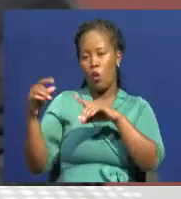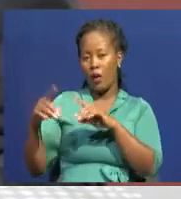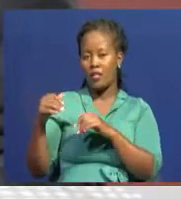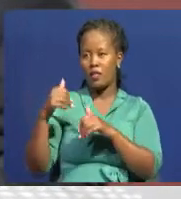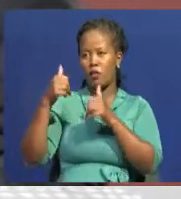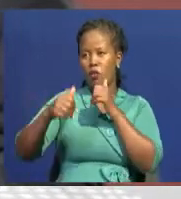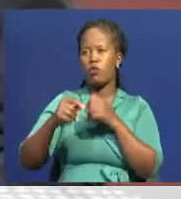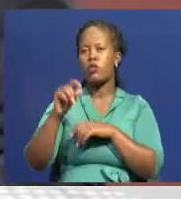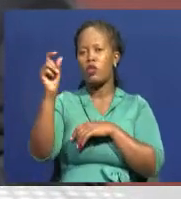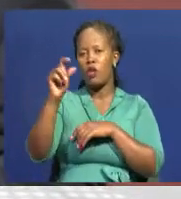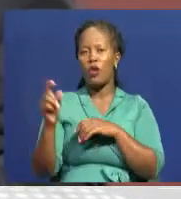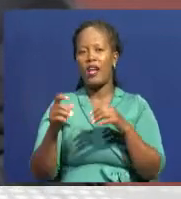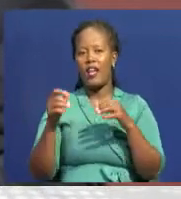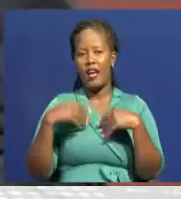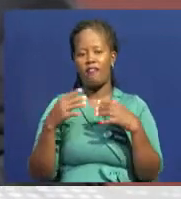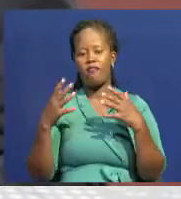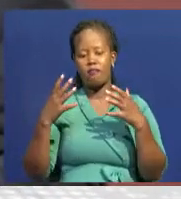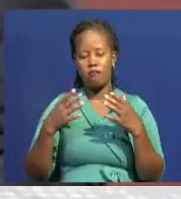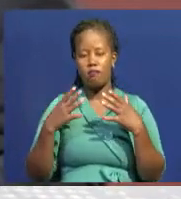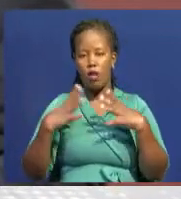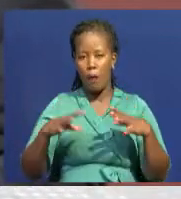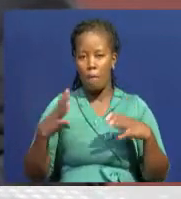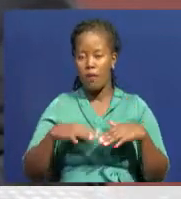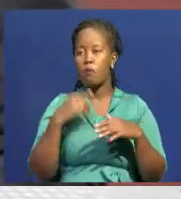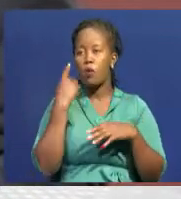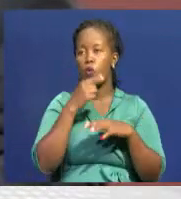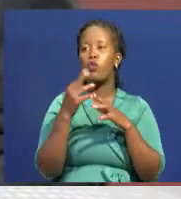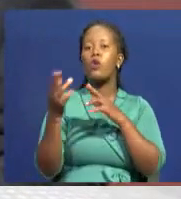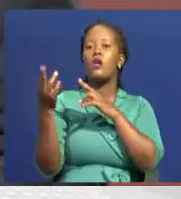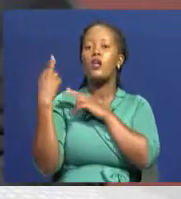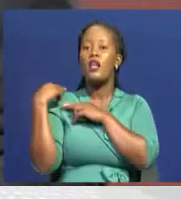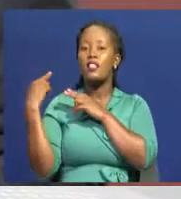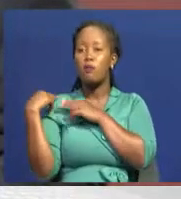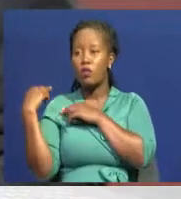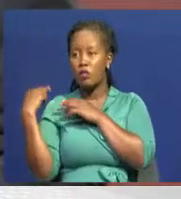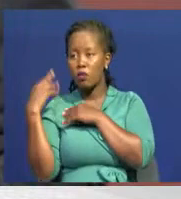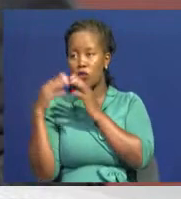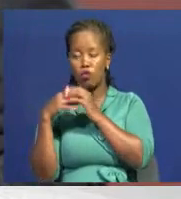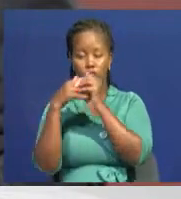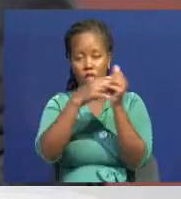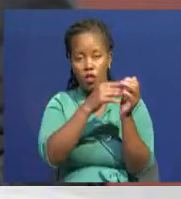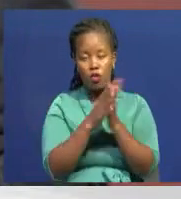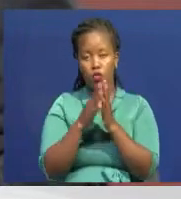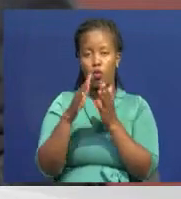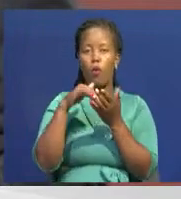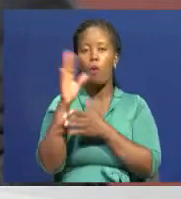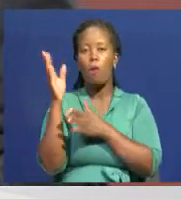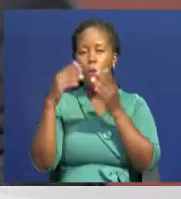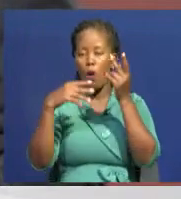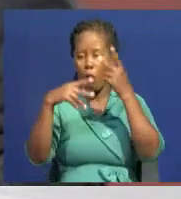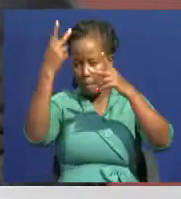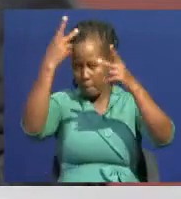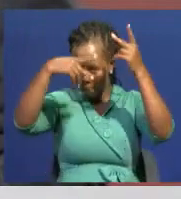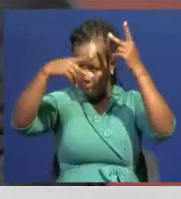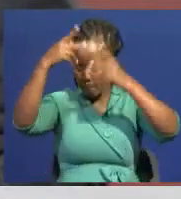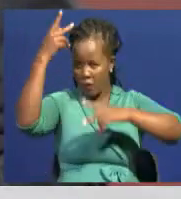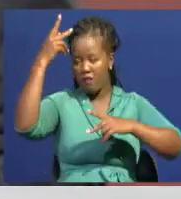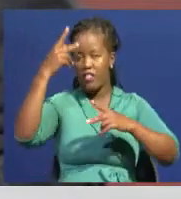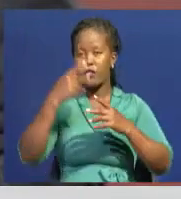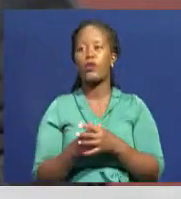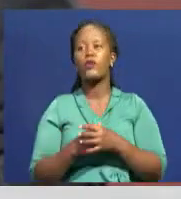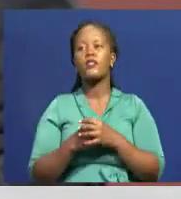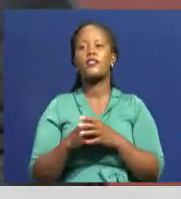locally we have them as sales agents. These are people who now will be more professional in that